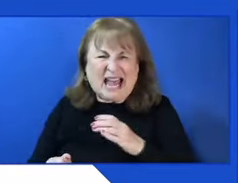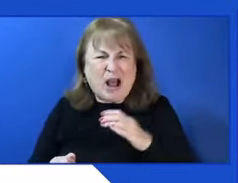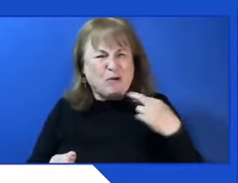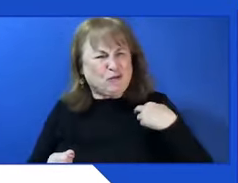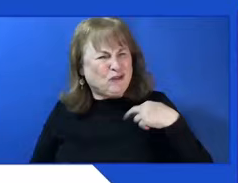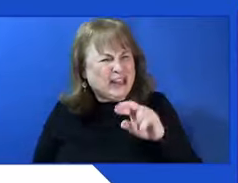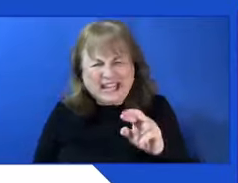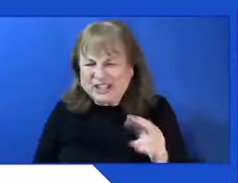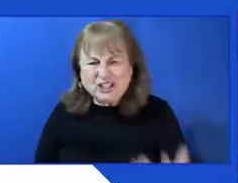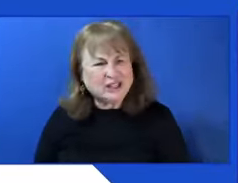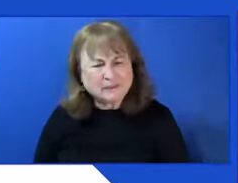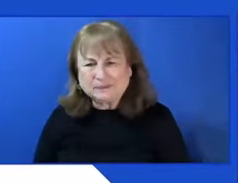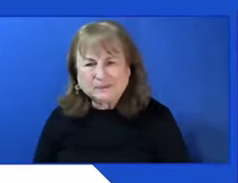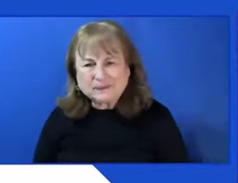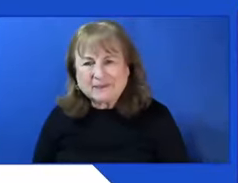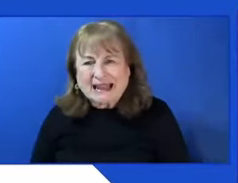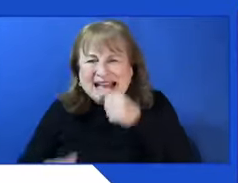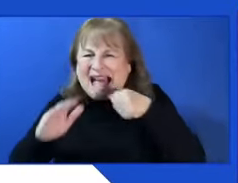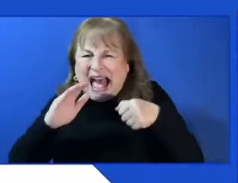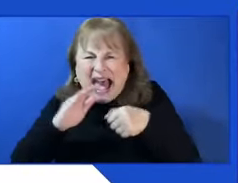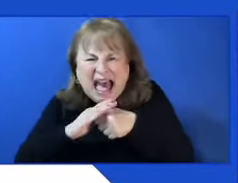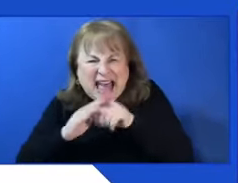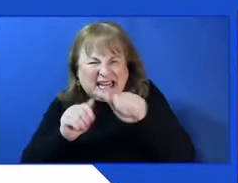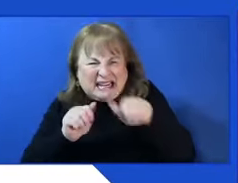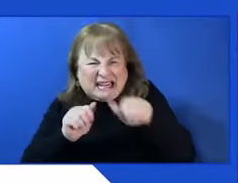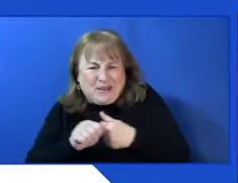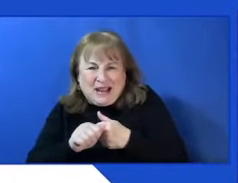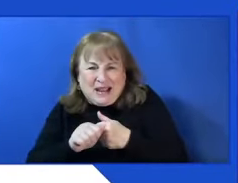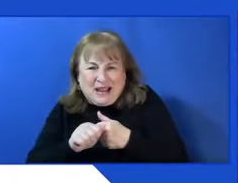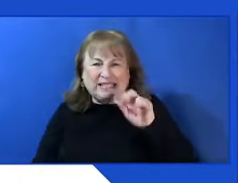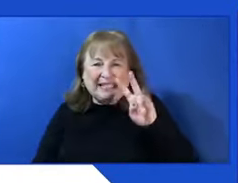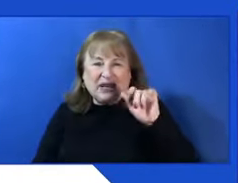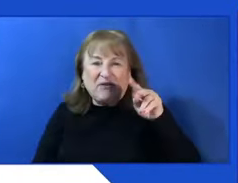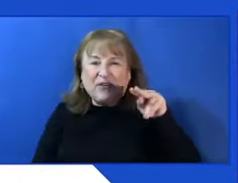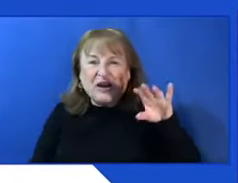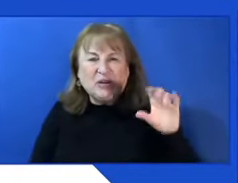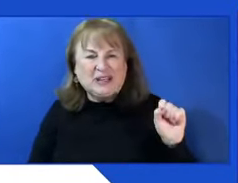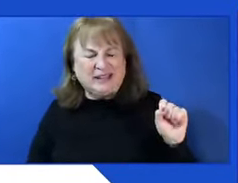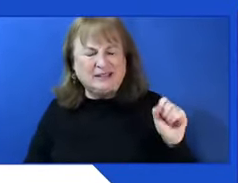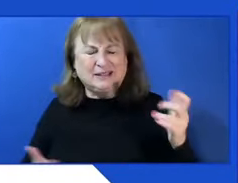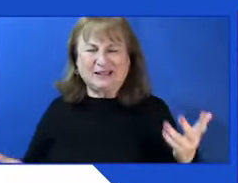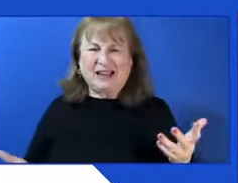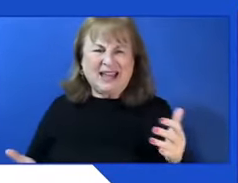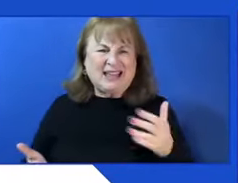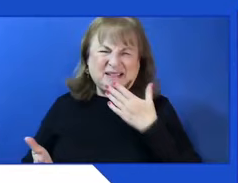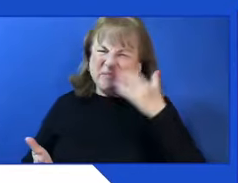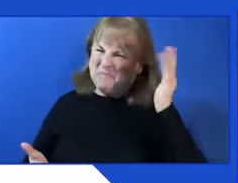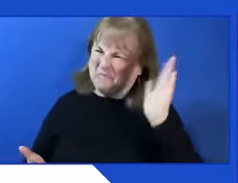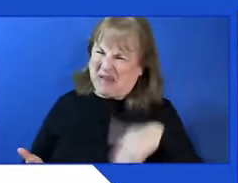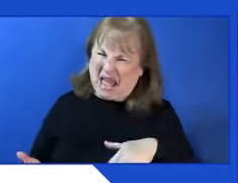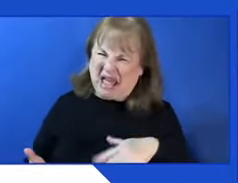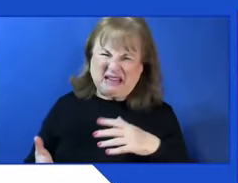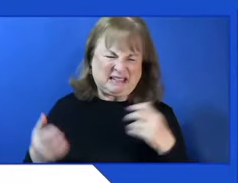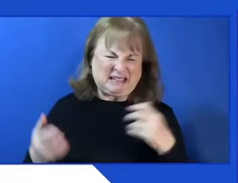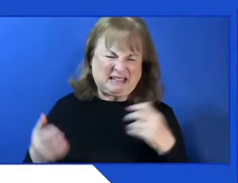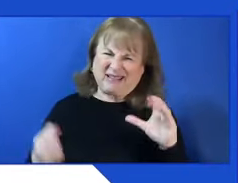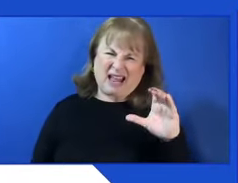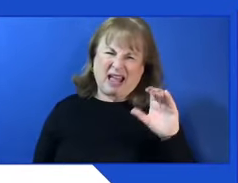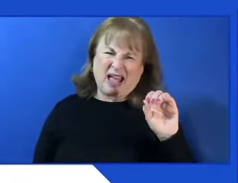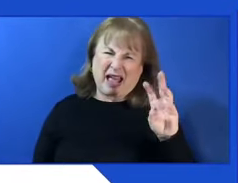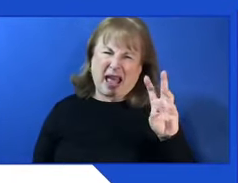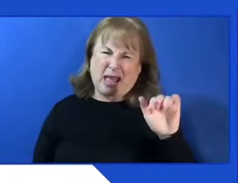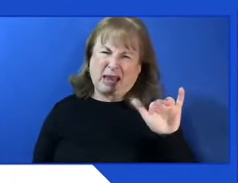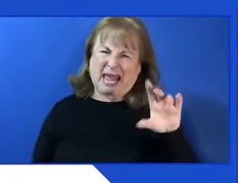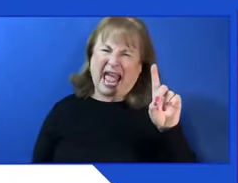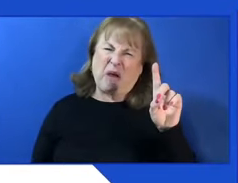religion. And hiding behind civilians is both evil and cowardly.